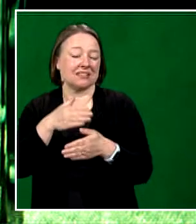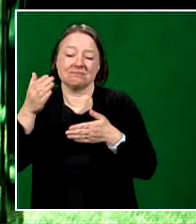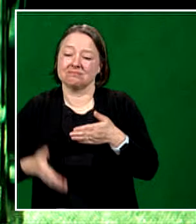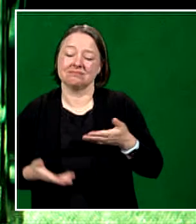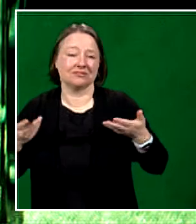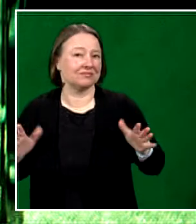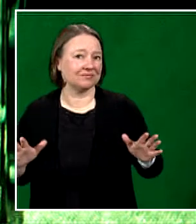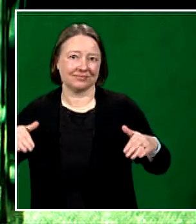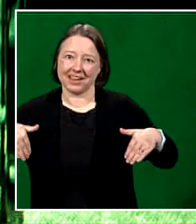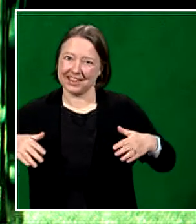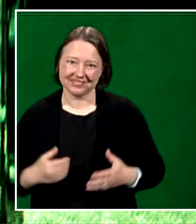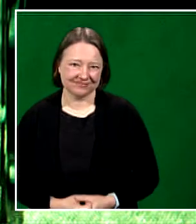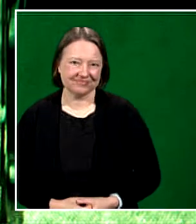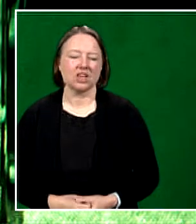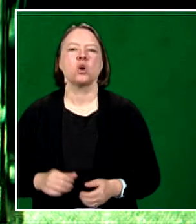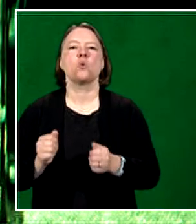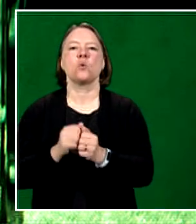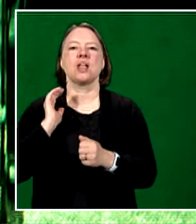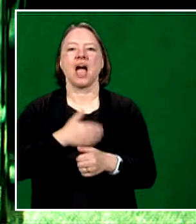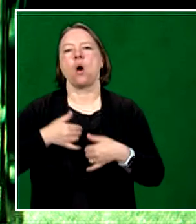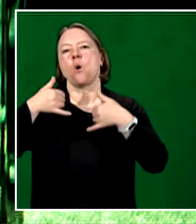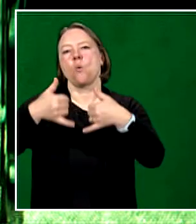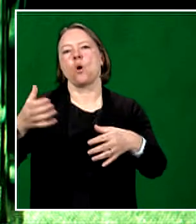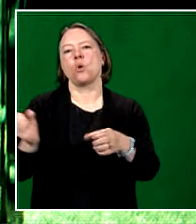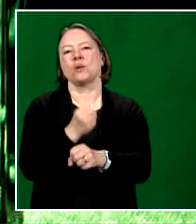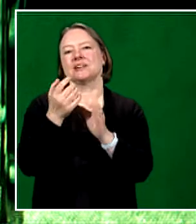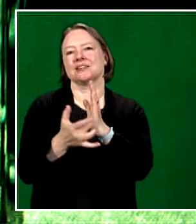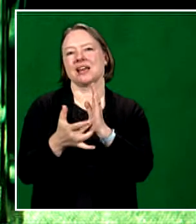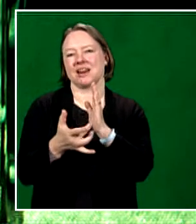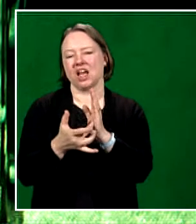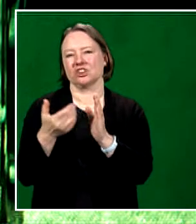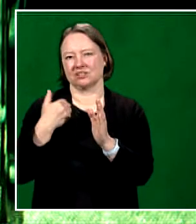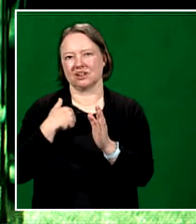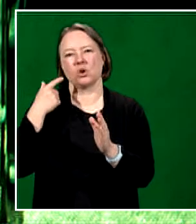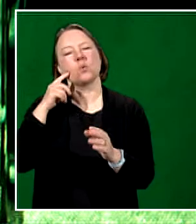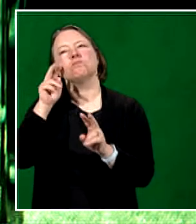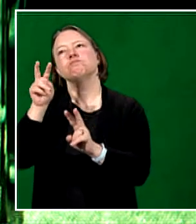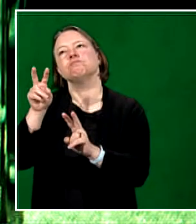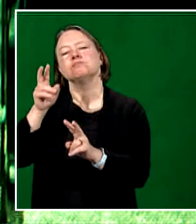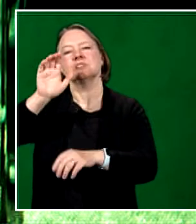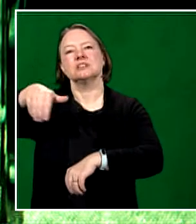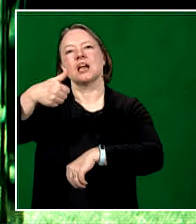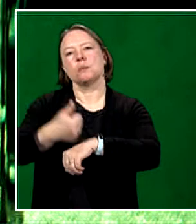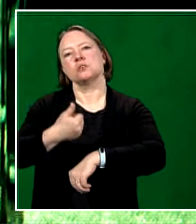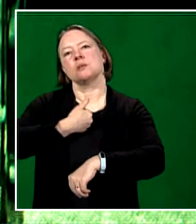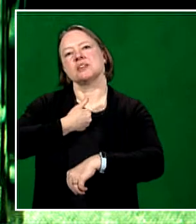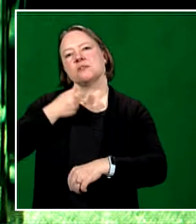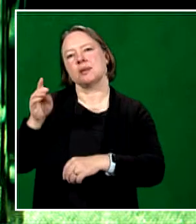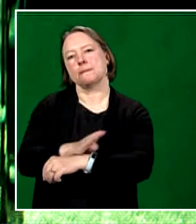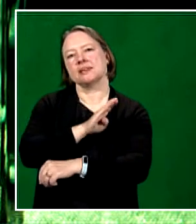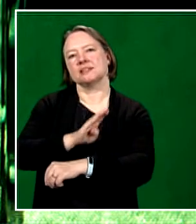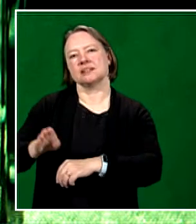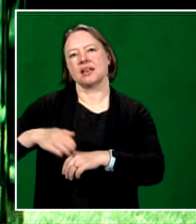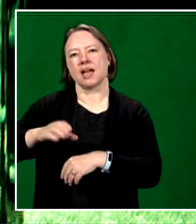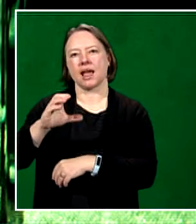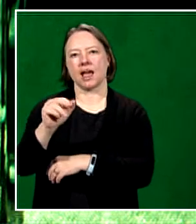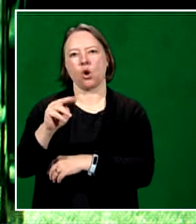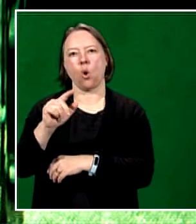yet. With our award-winning technology under our belt, we look towards establishing ourselves as a business on the canola